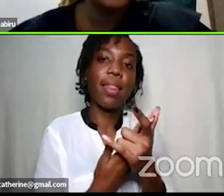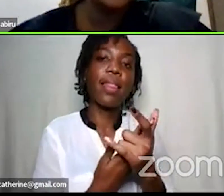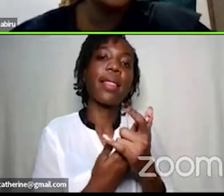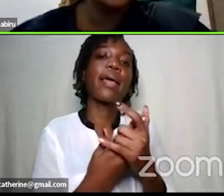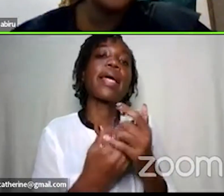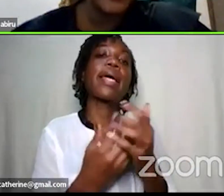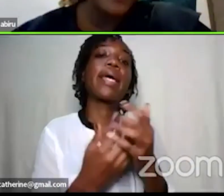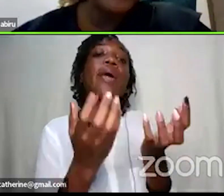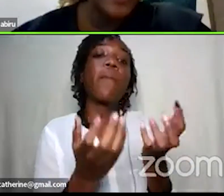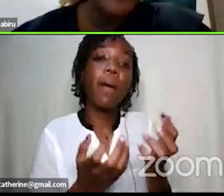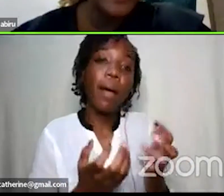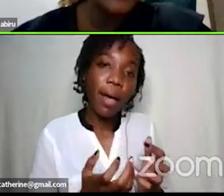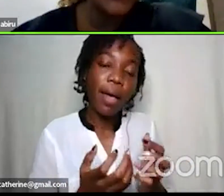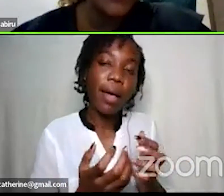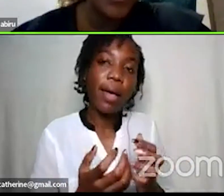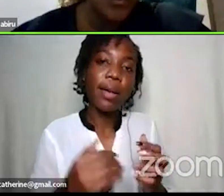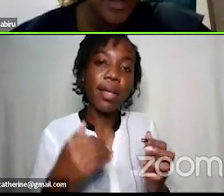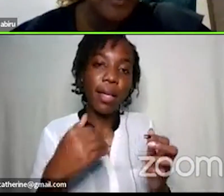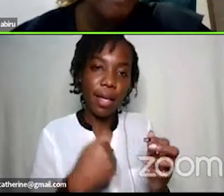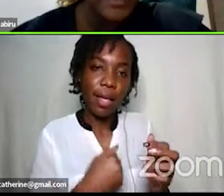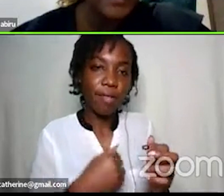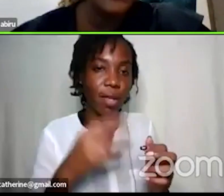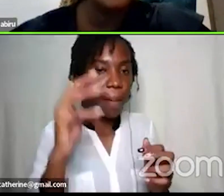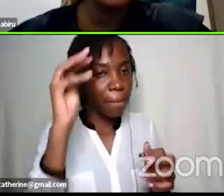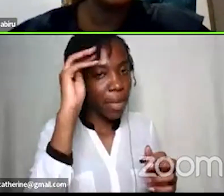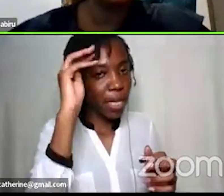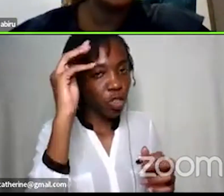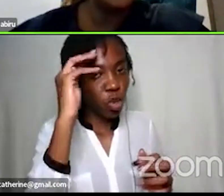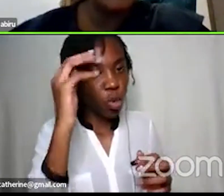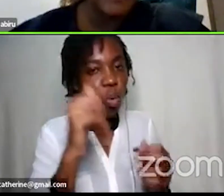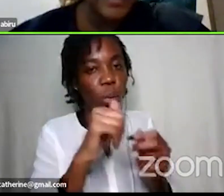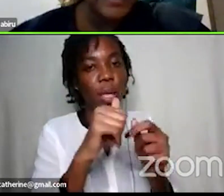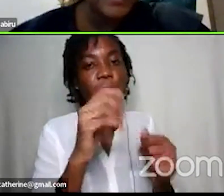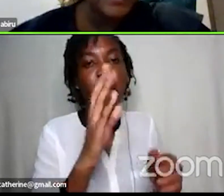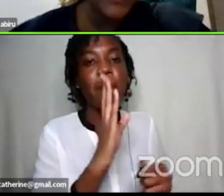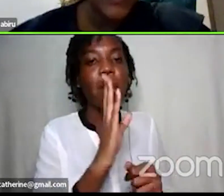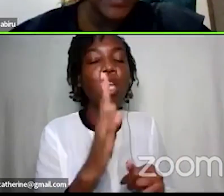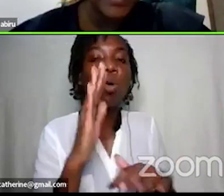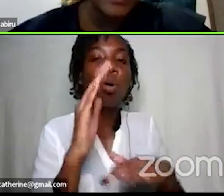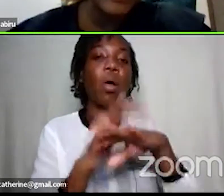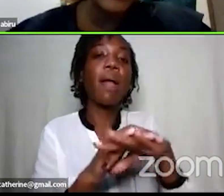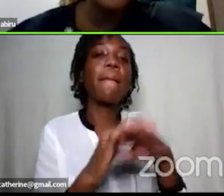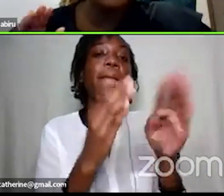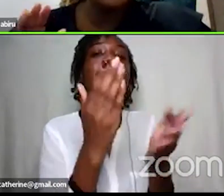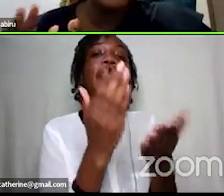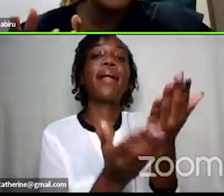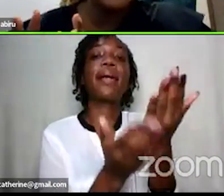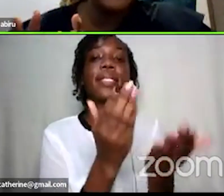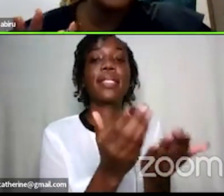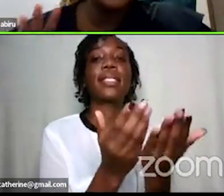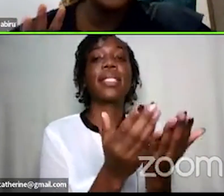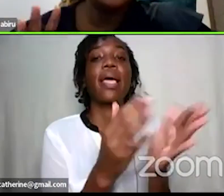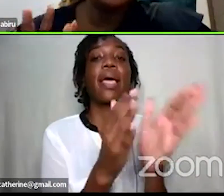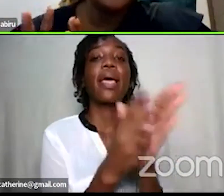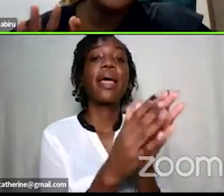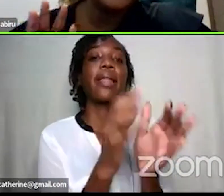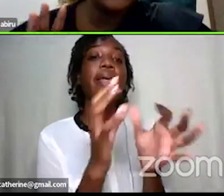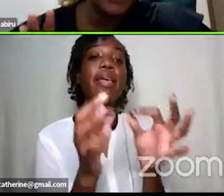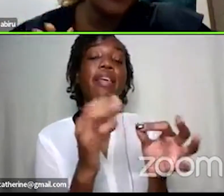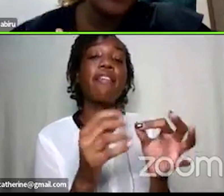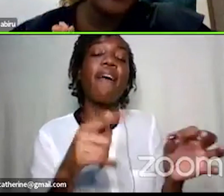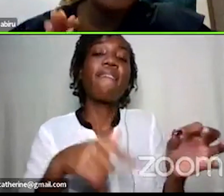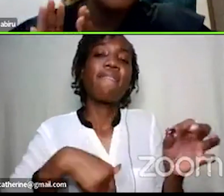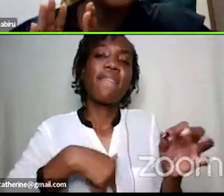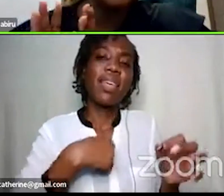required to have their mental well-being at a good balance. Okay. And if you feel that you're going through